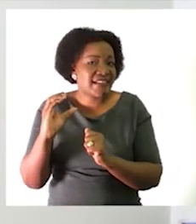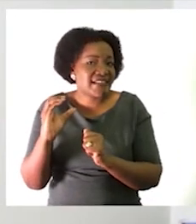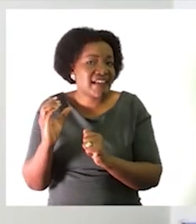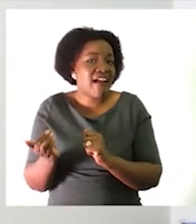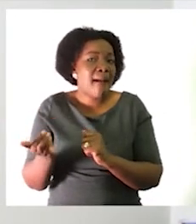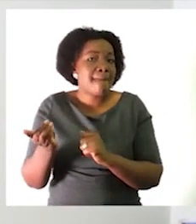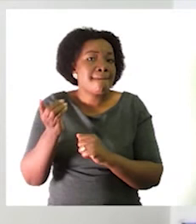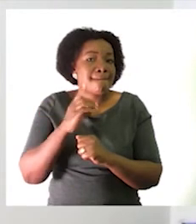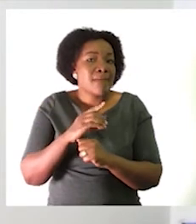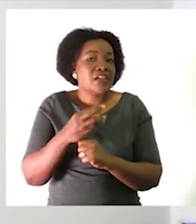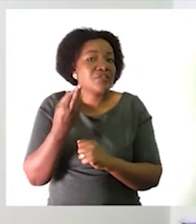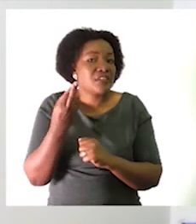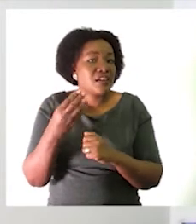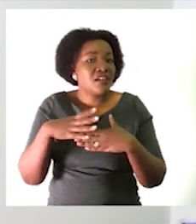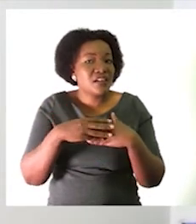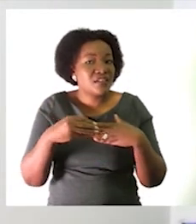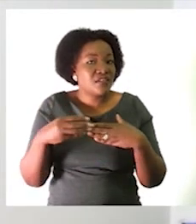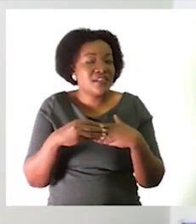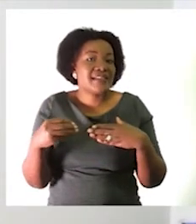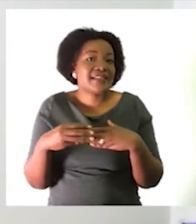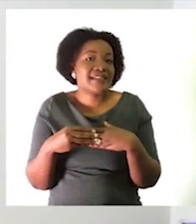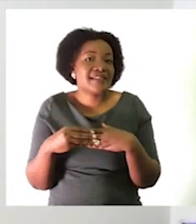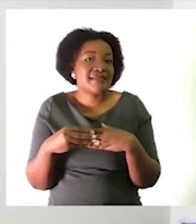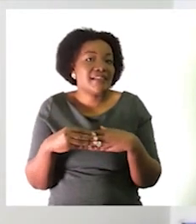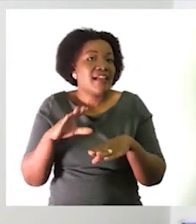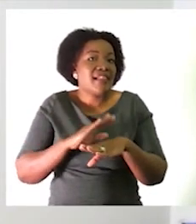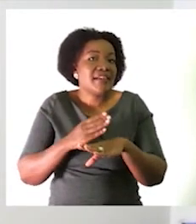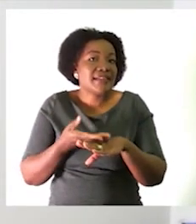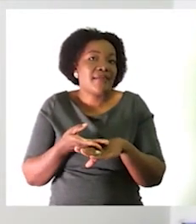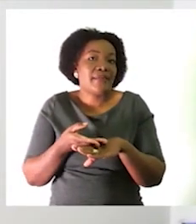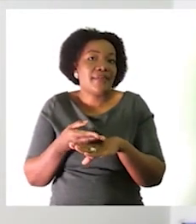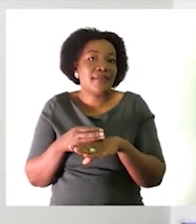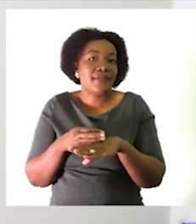back to the dollars? Say for example, if we have